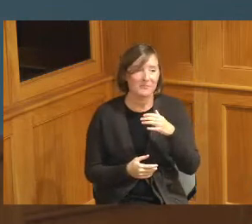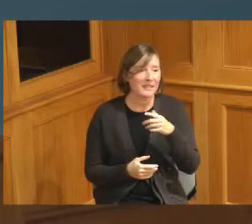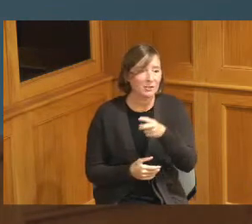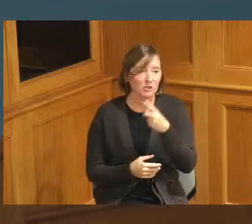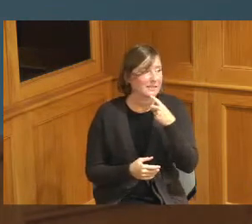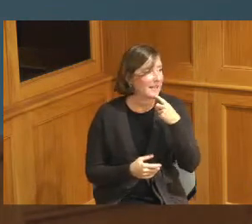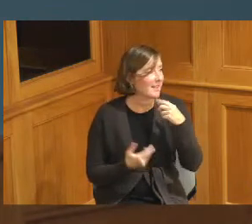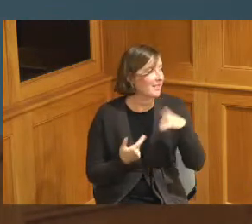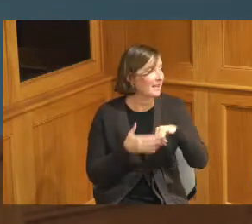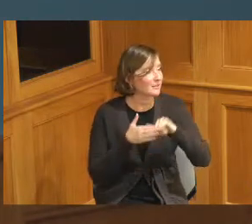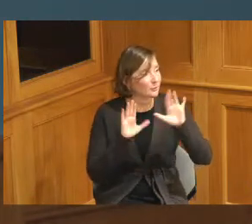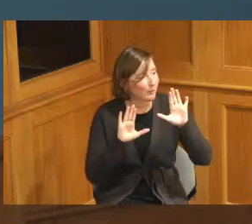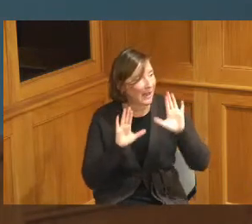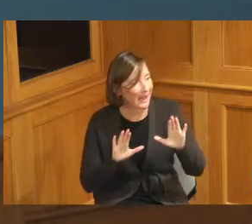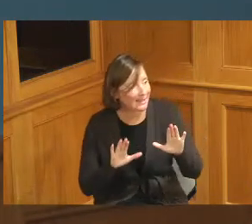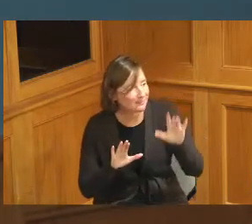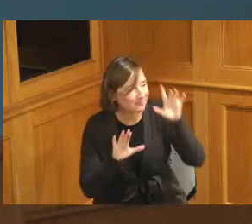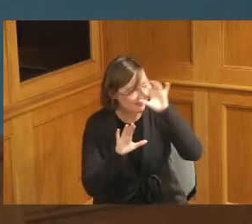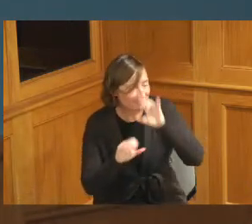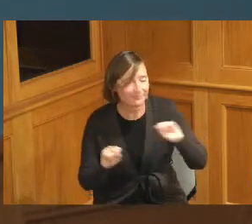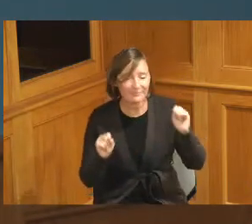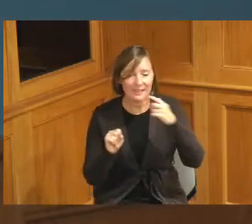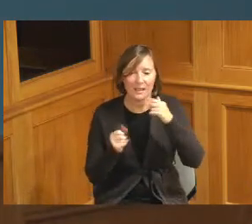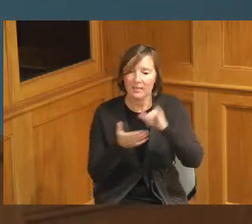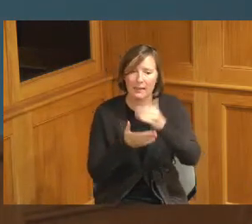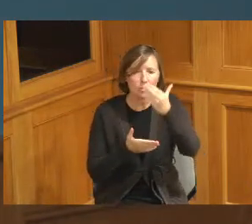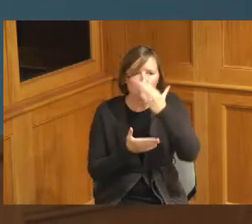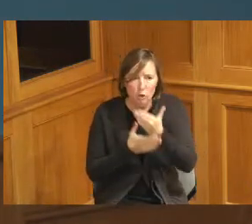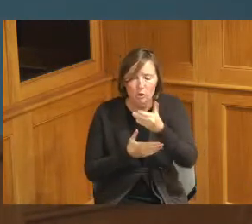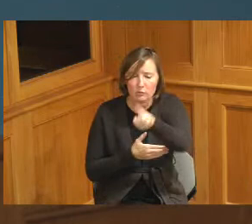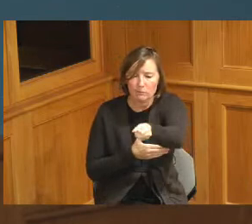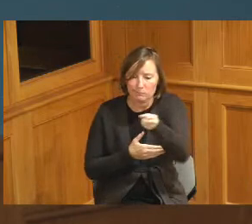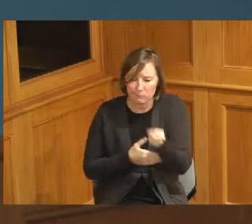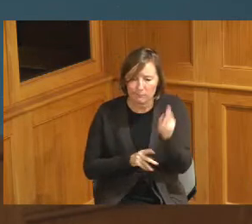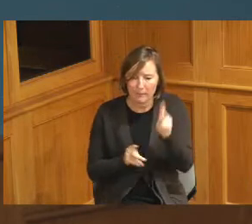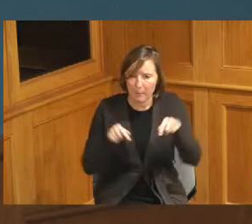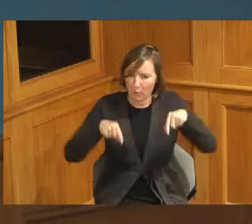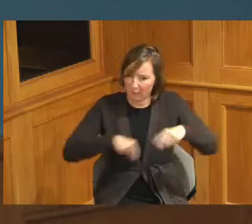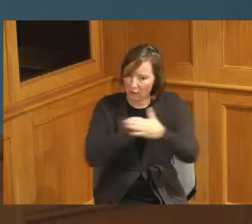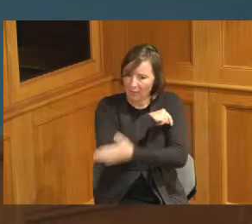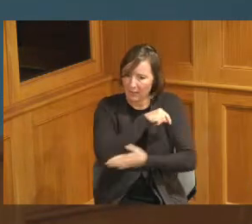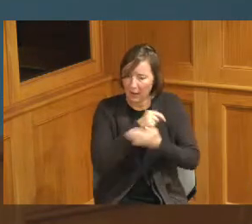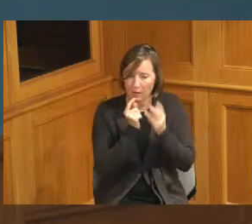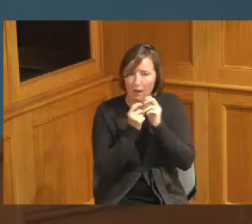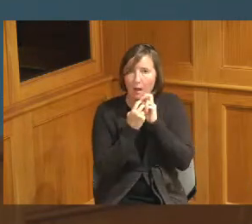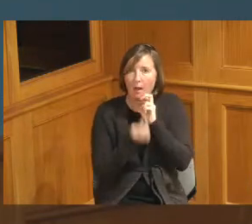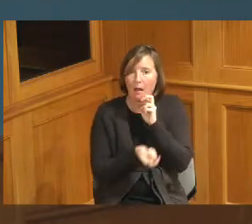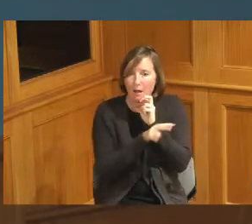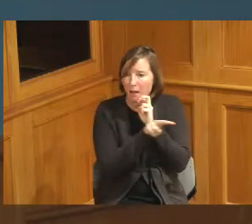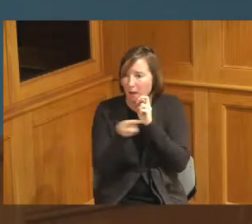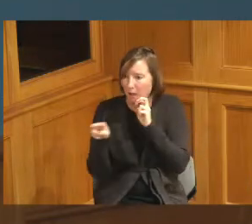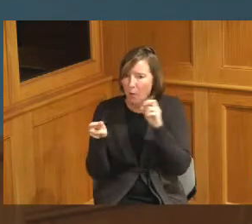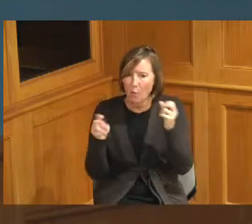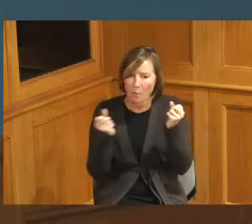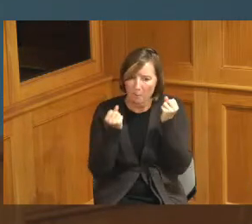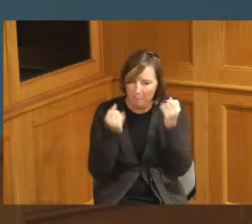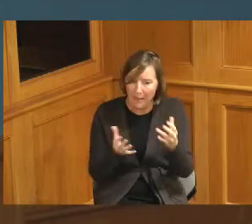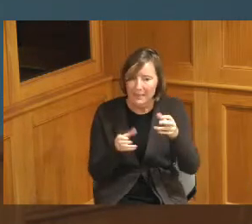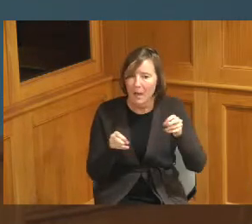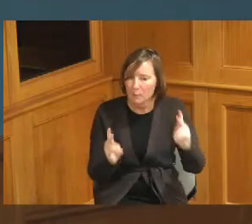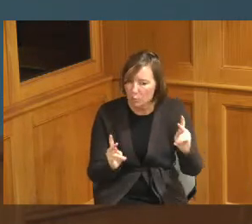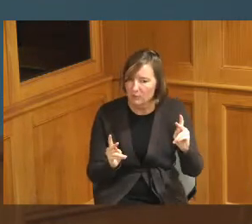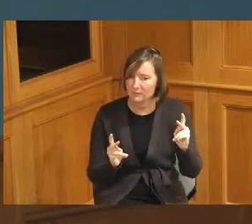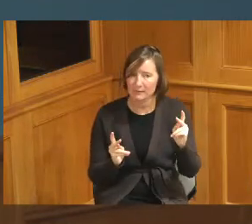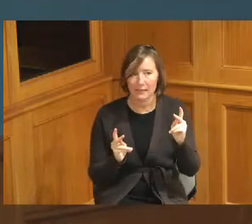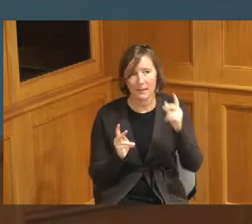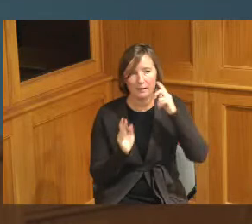good to get them into the county and see that there's a lot of opportunities. You don't have to be a